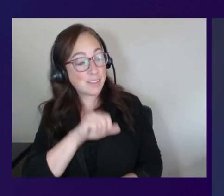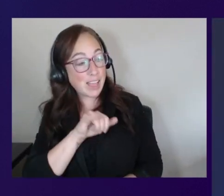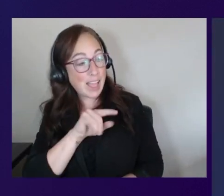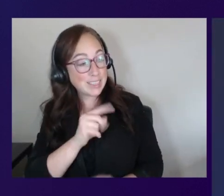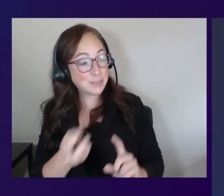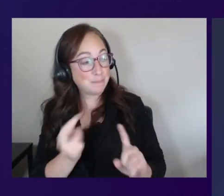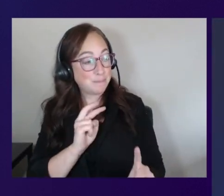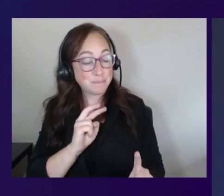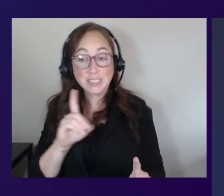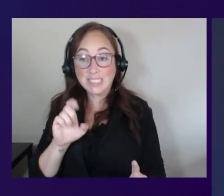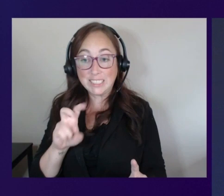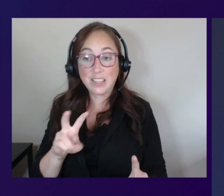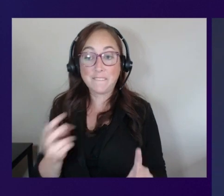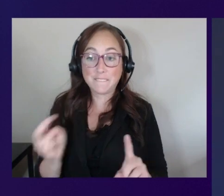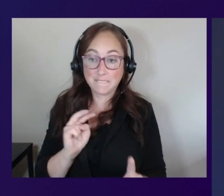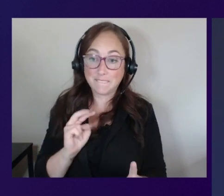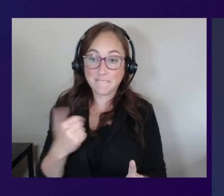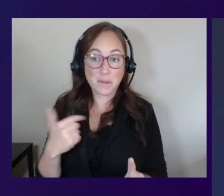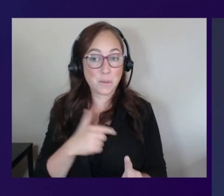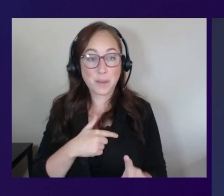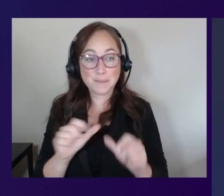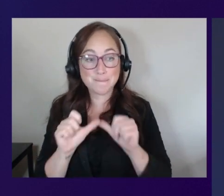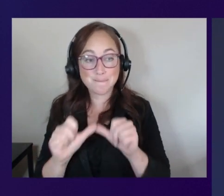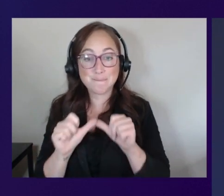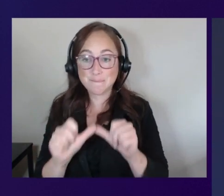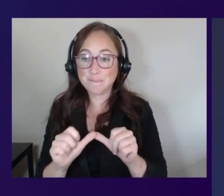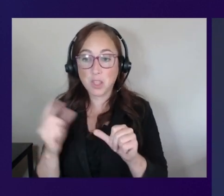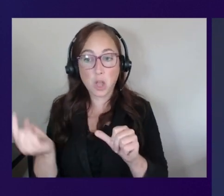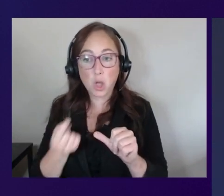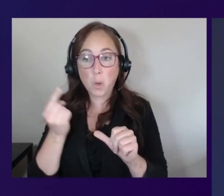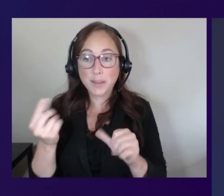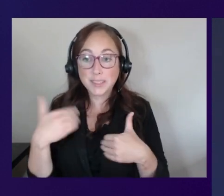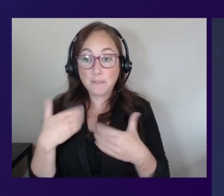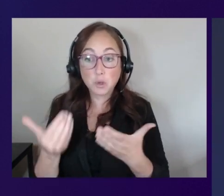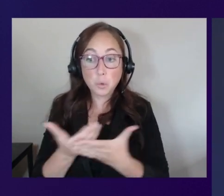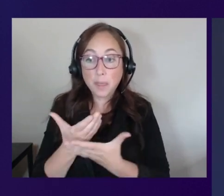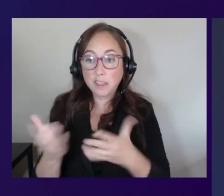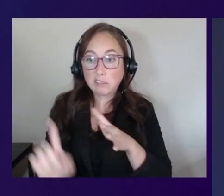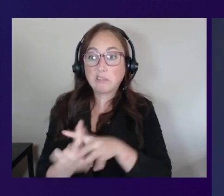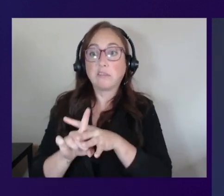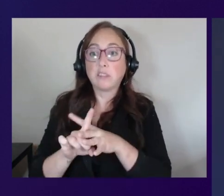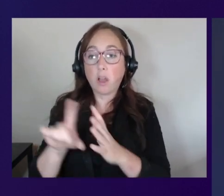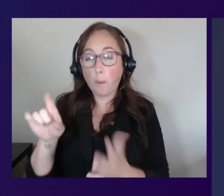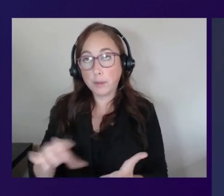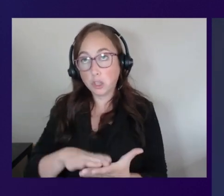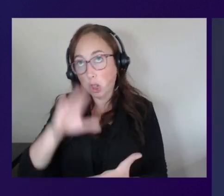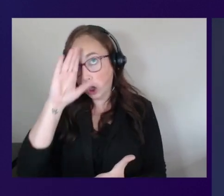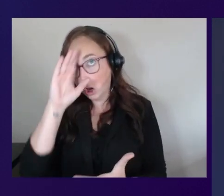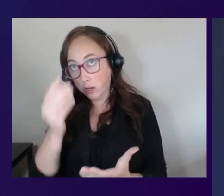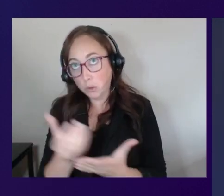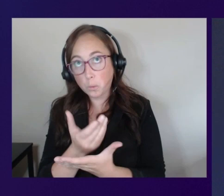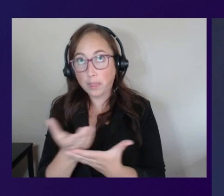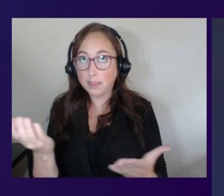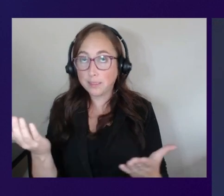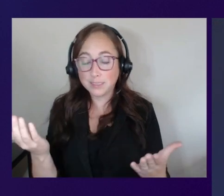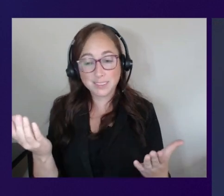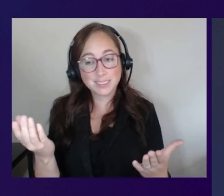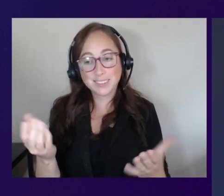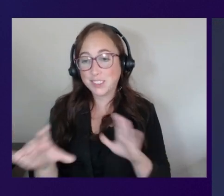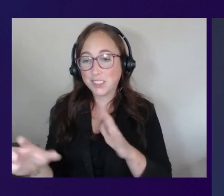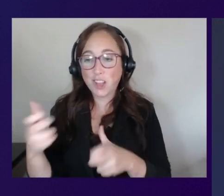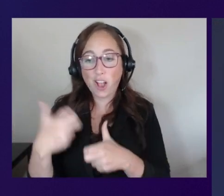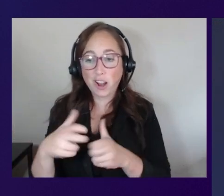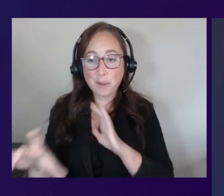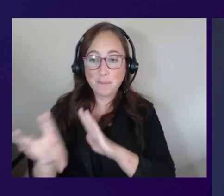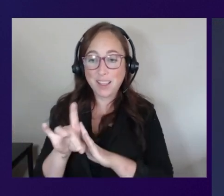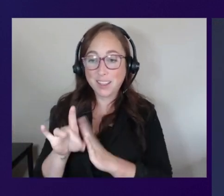are constantly inundated with new things to learn, right? Like it's hard to pick what to learn next. So the